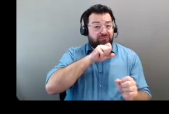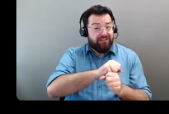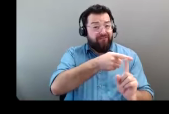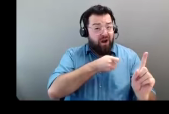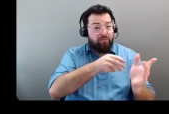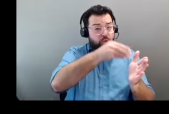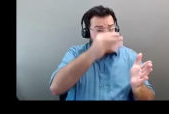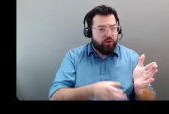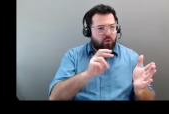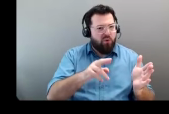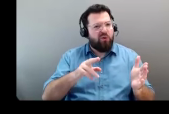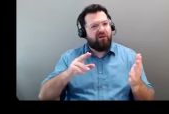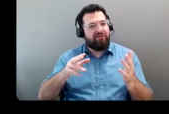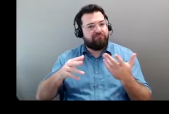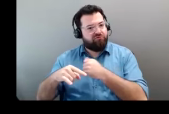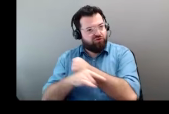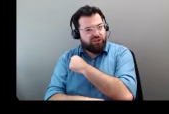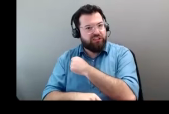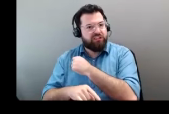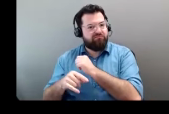plagiarism or cheating in a way?